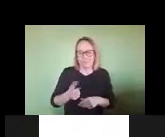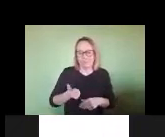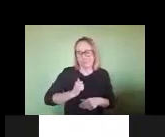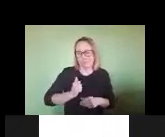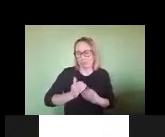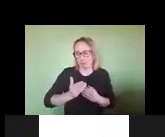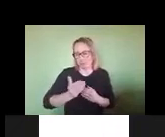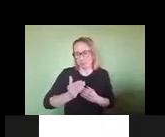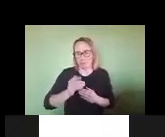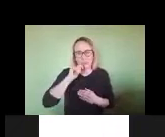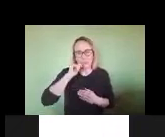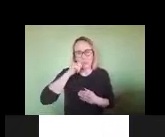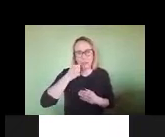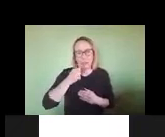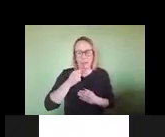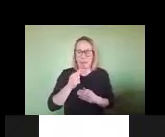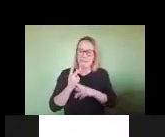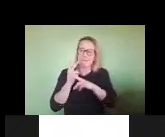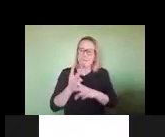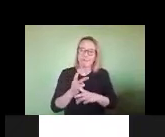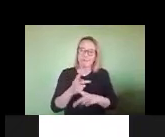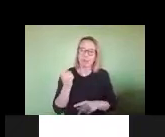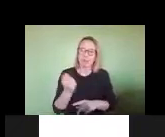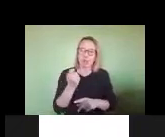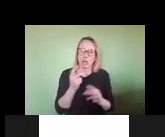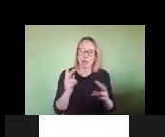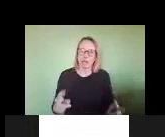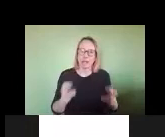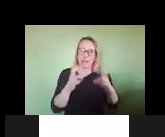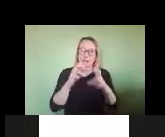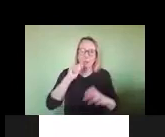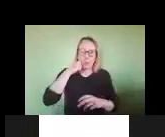and also visiting Stirling Castle. We had